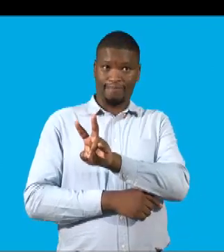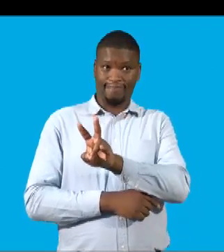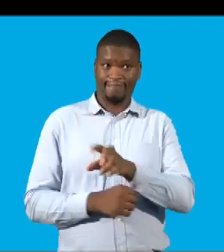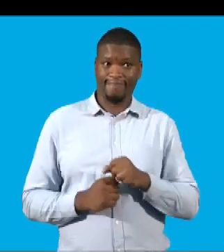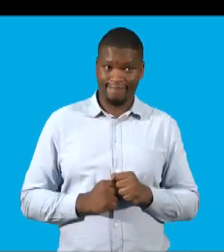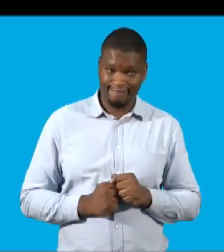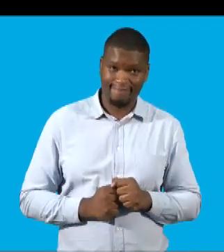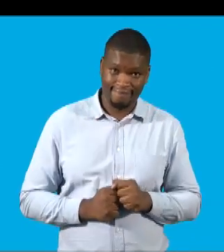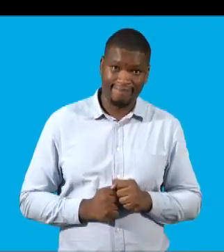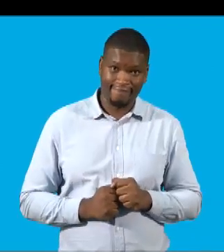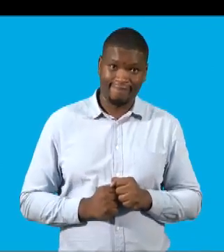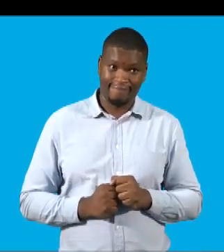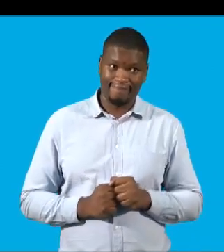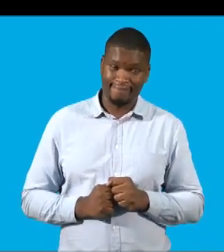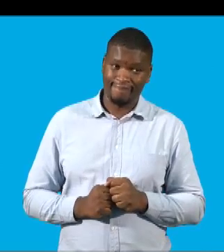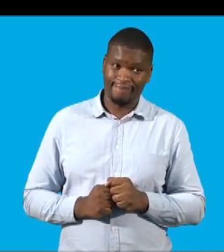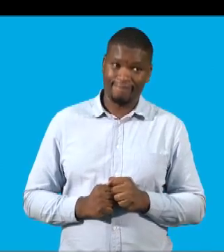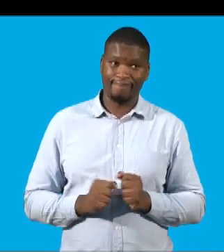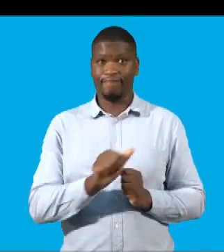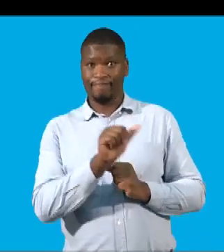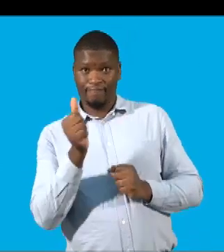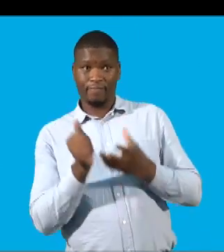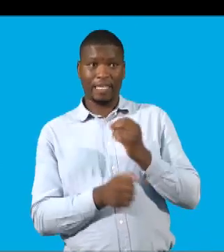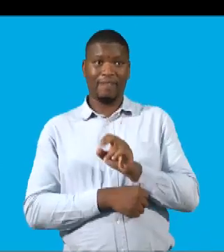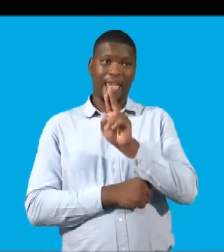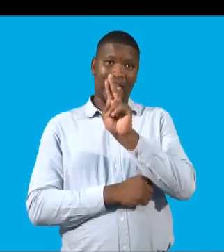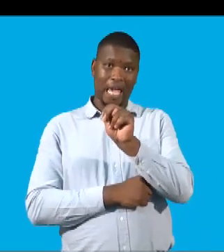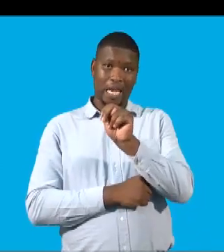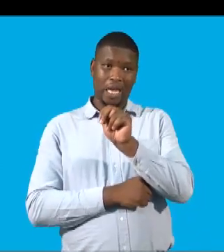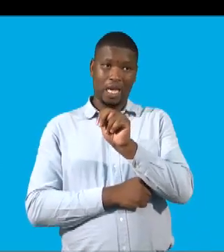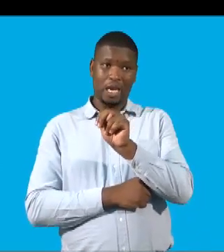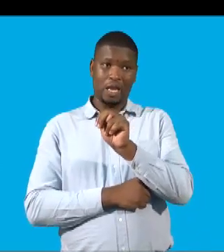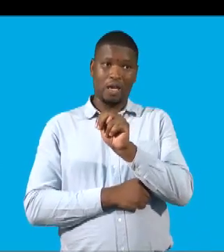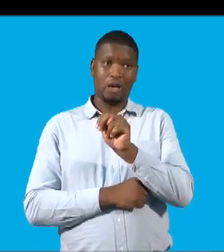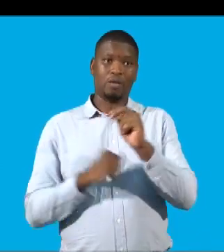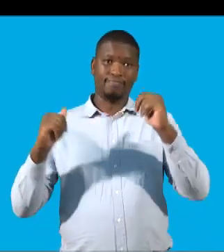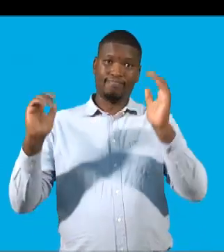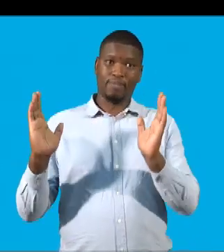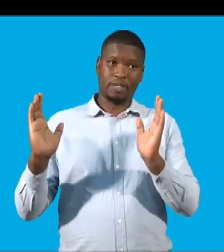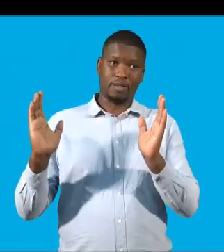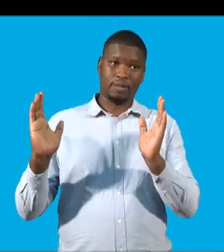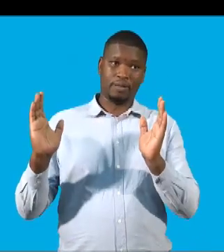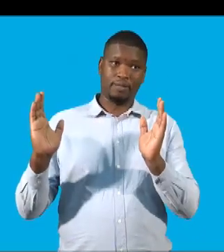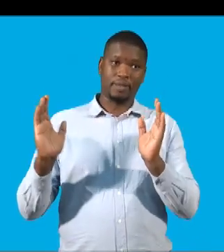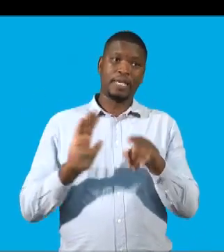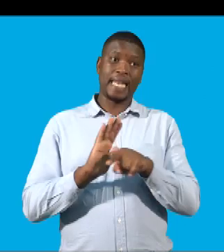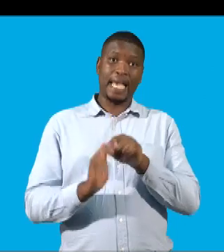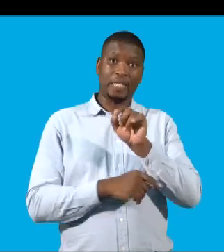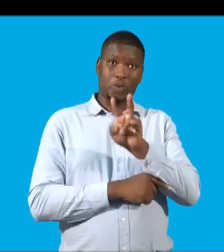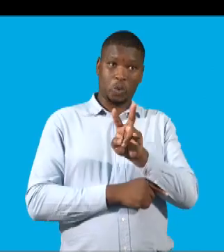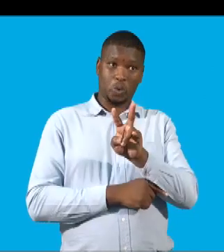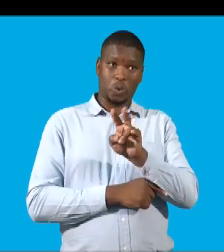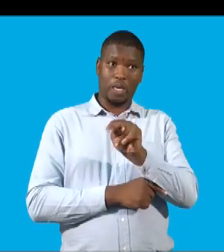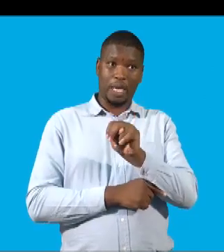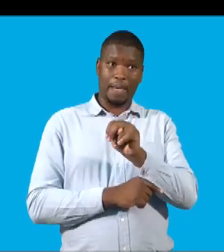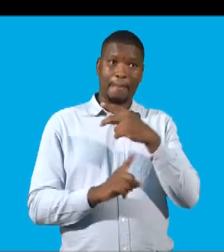432 on this side. And on this side, we are going to have an n, and that is going to be open bracket